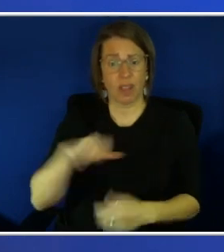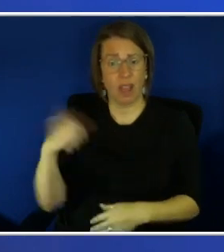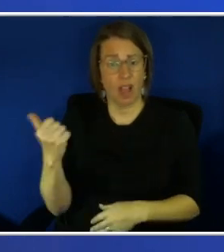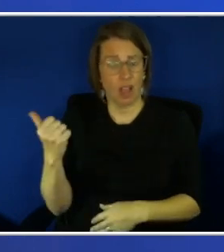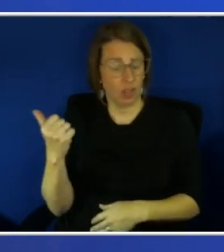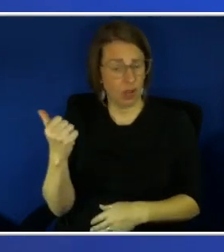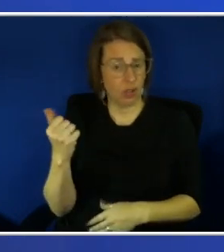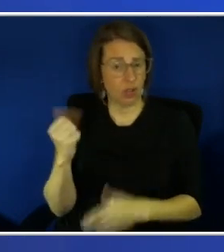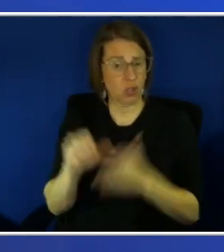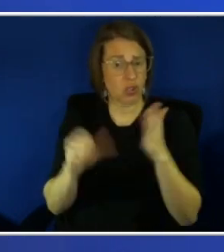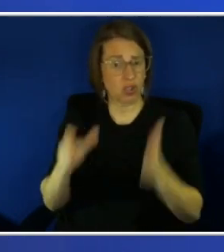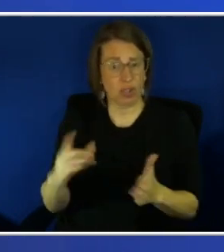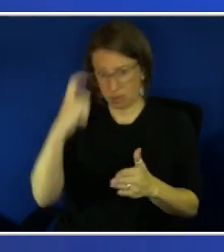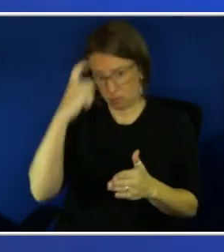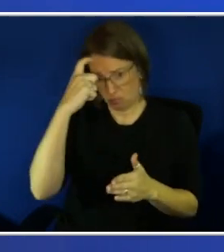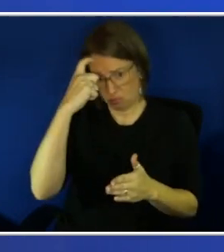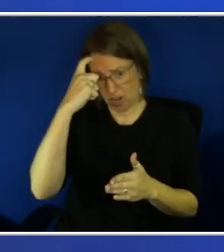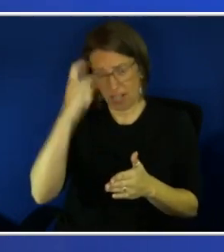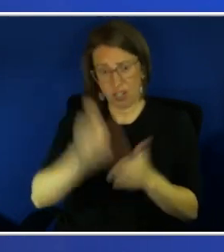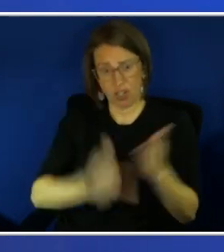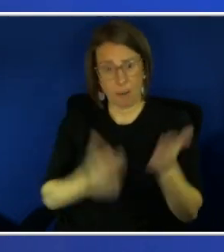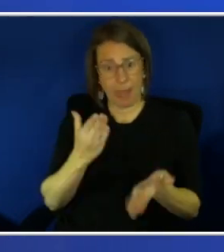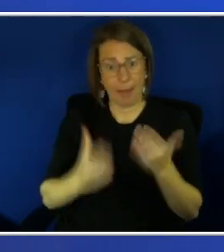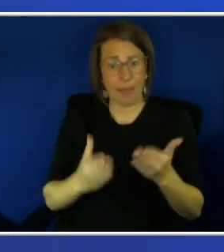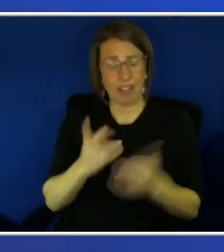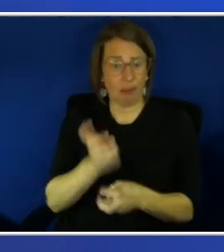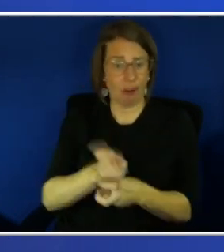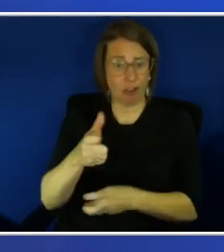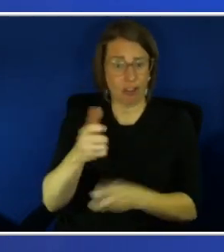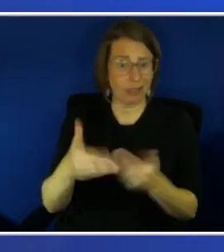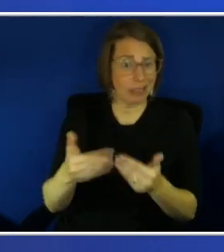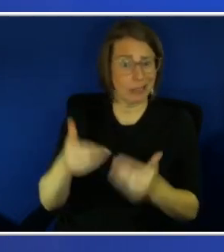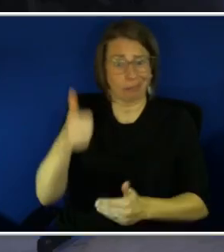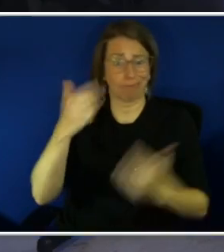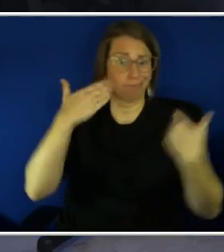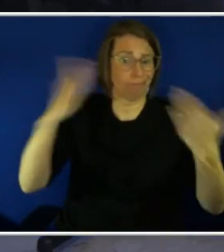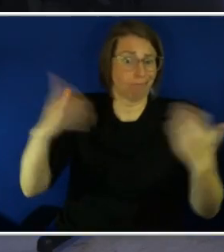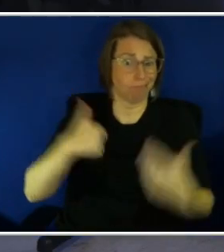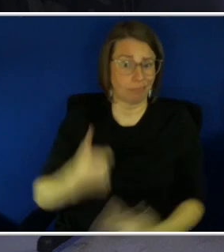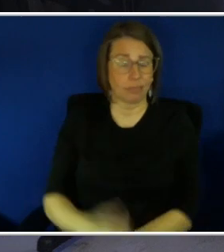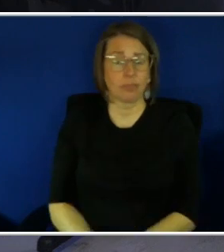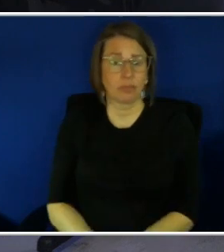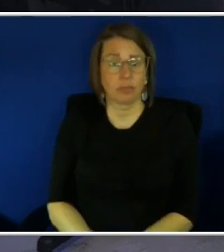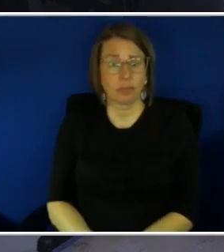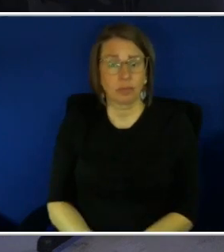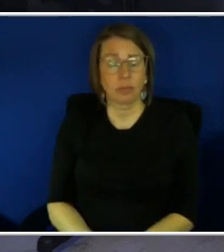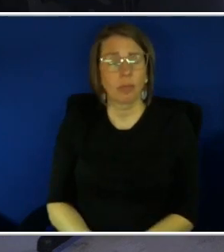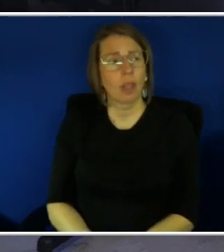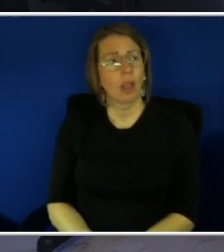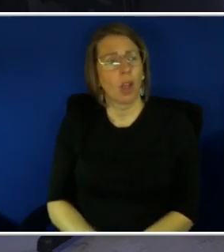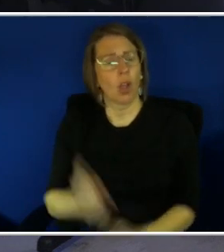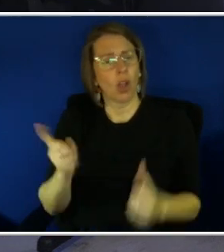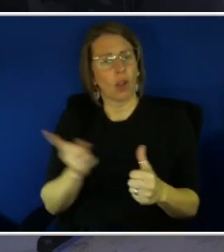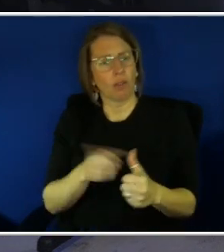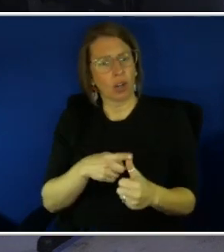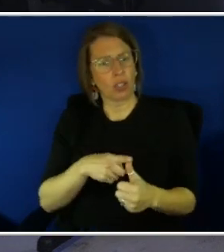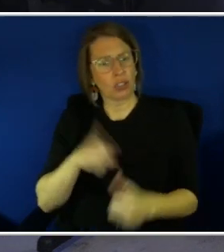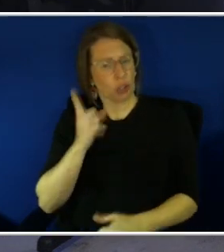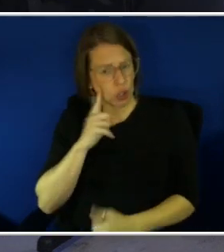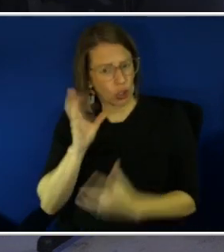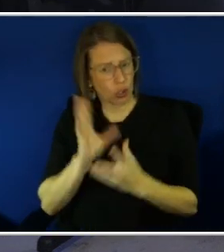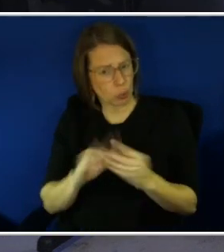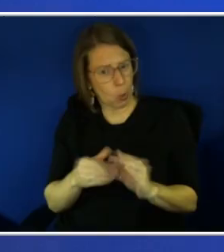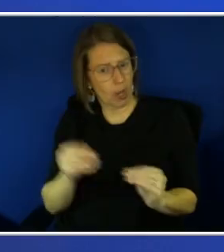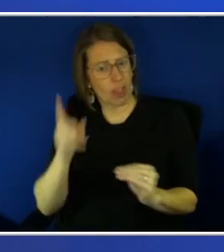those things, maybe it's harder, maybe it's easier, it's hard to know. But So when you first heard about him, did you think it was all going to work? well, we're